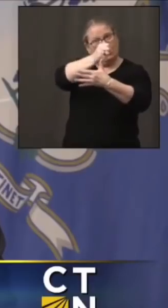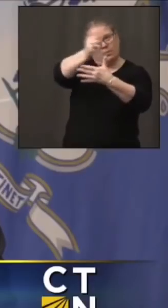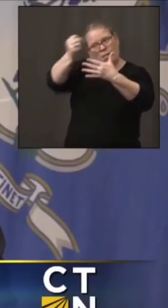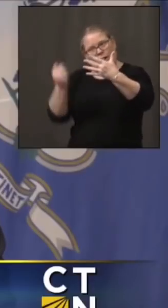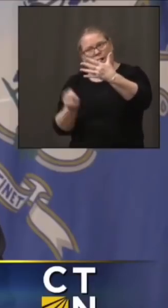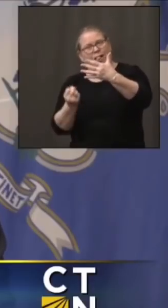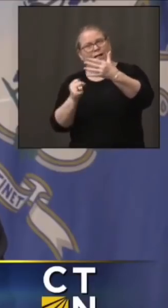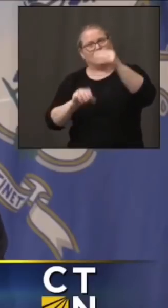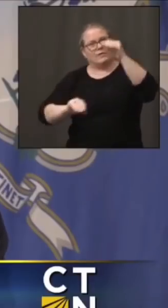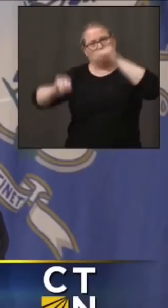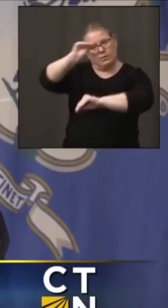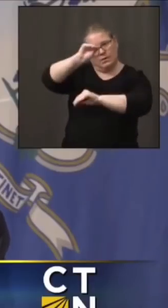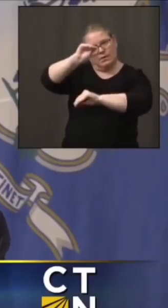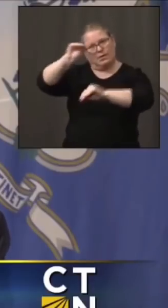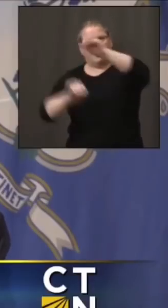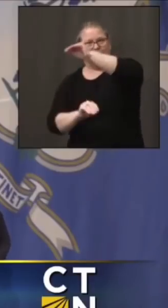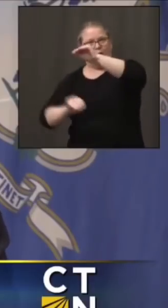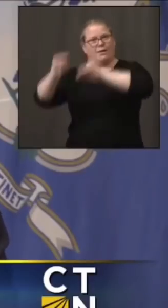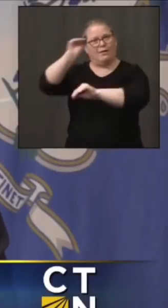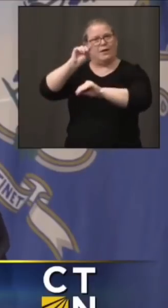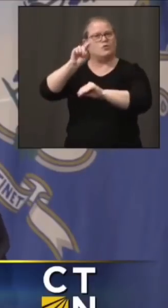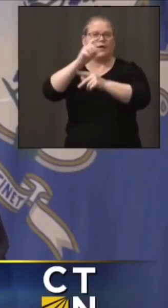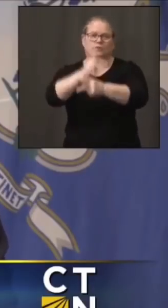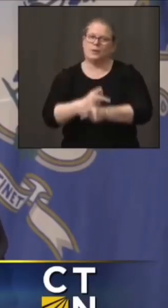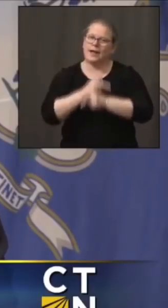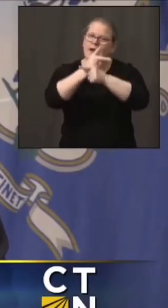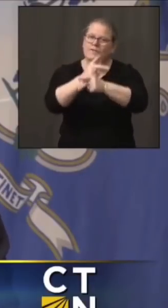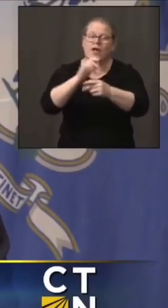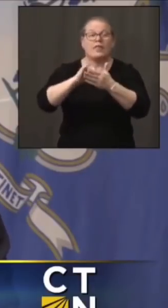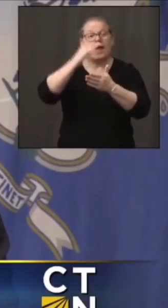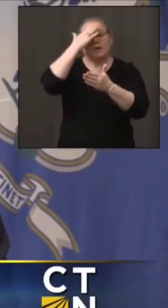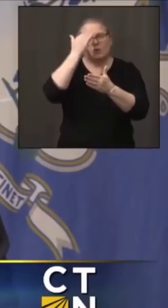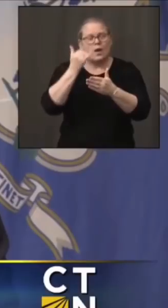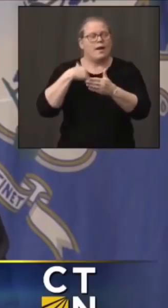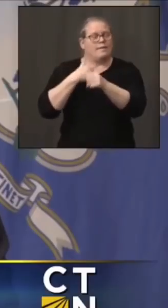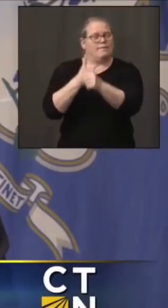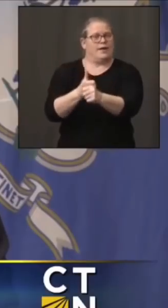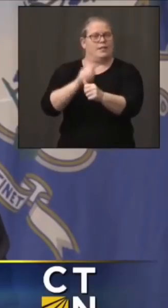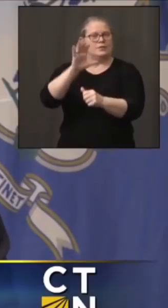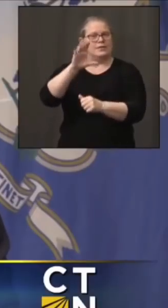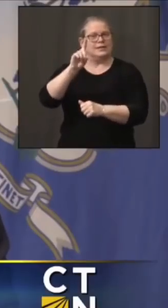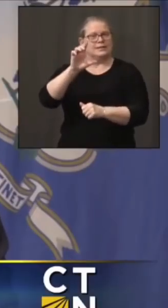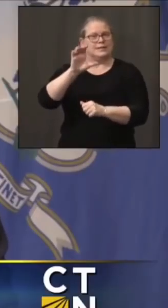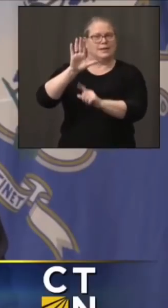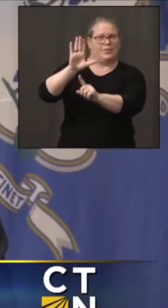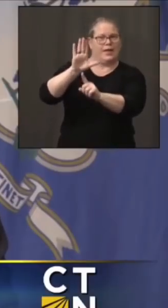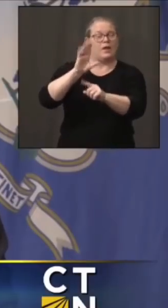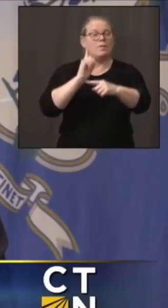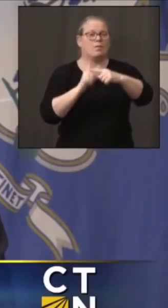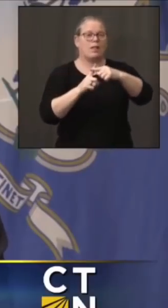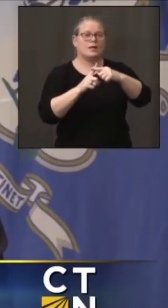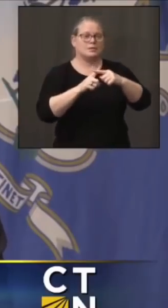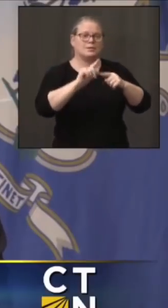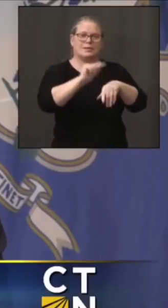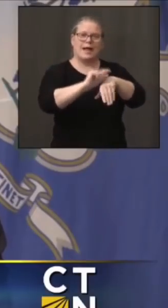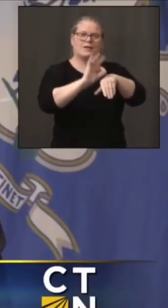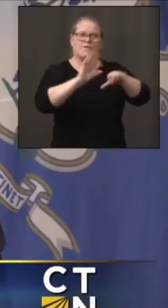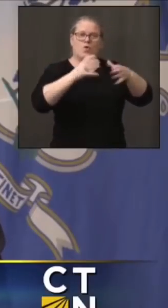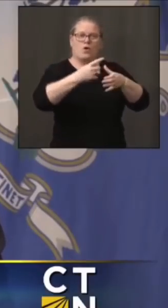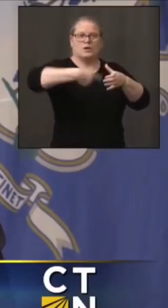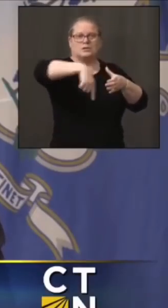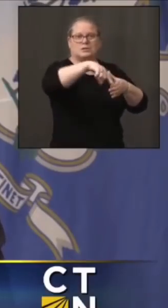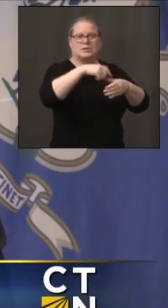to be careful on that. That's why I do tend to rely upon the CDC and our vaccine board. I think they're going to